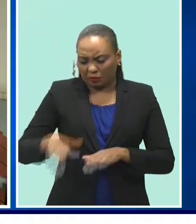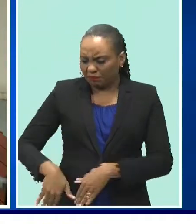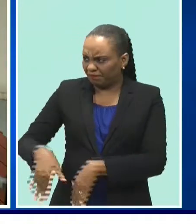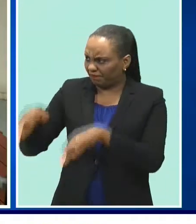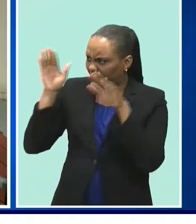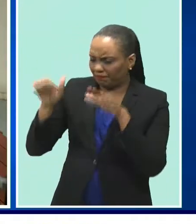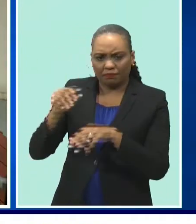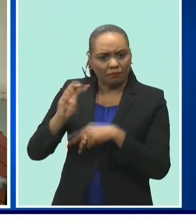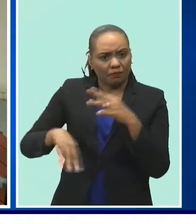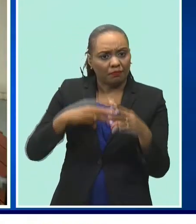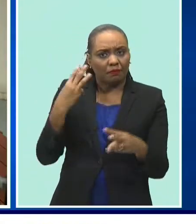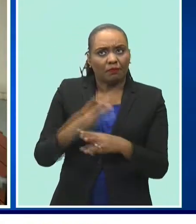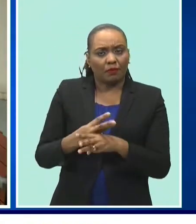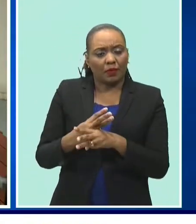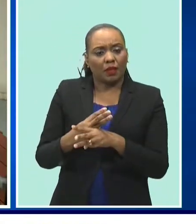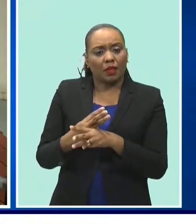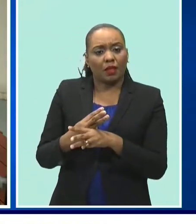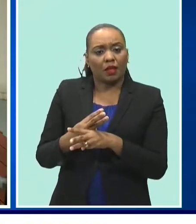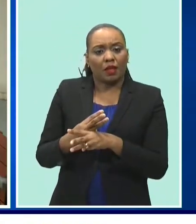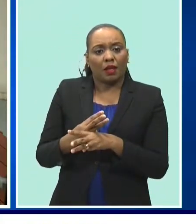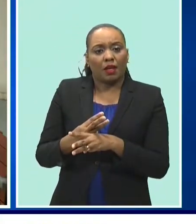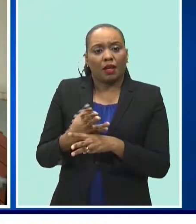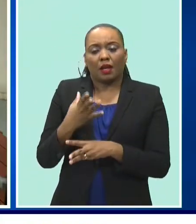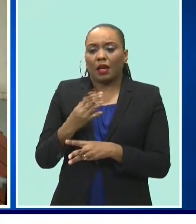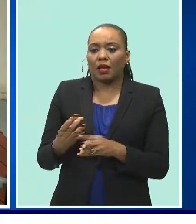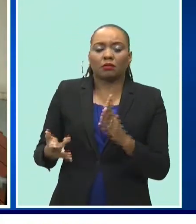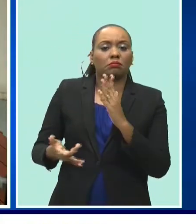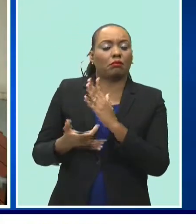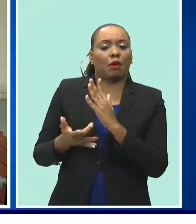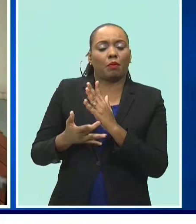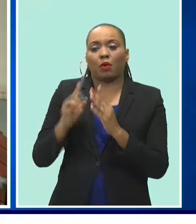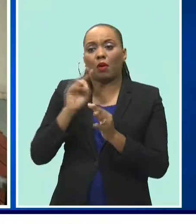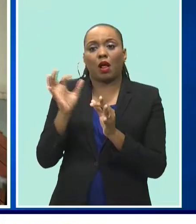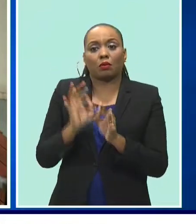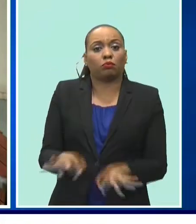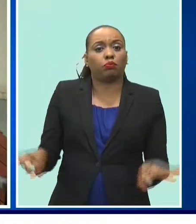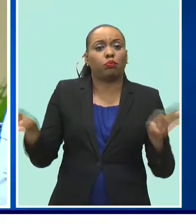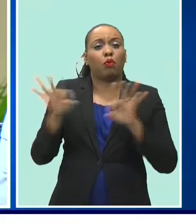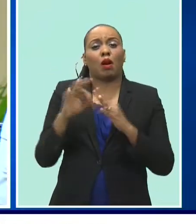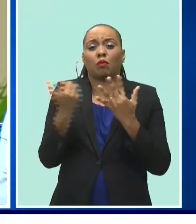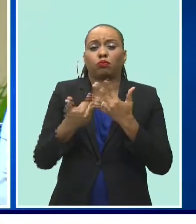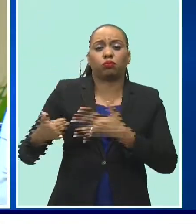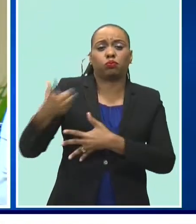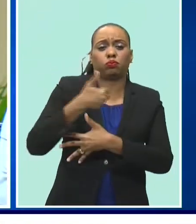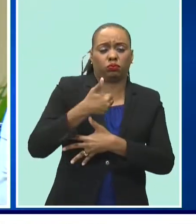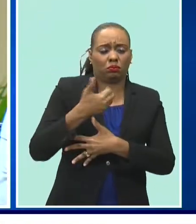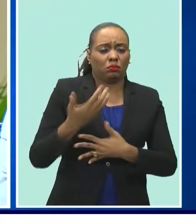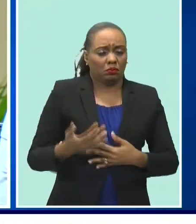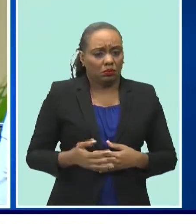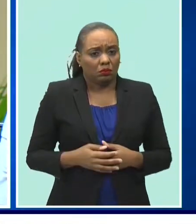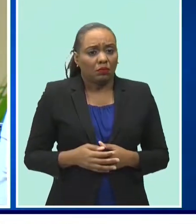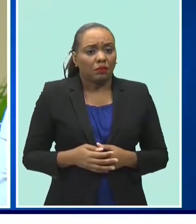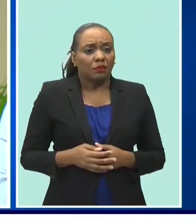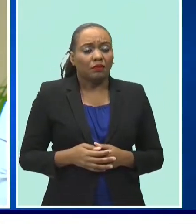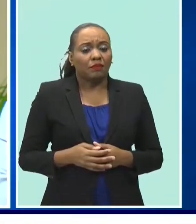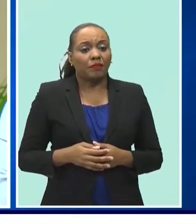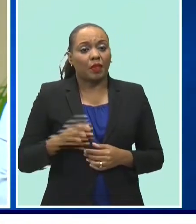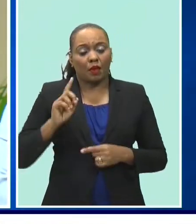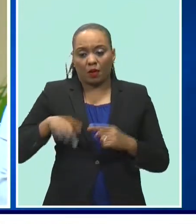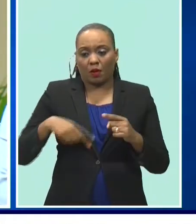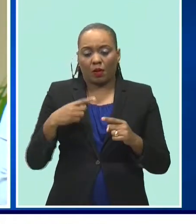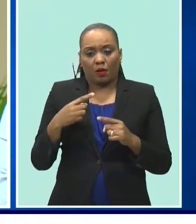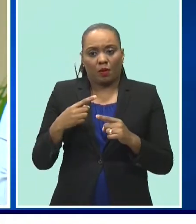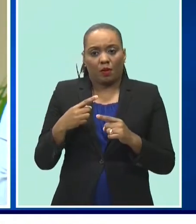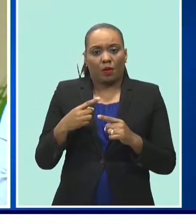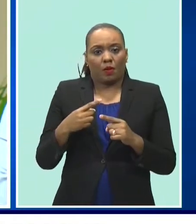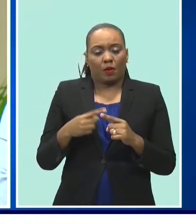world that's going to be dominated by algorithms and dominated by technology. And when the Internet of